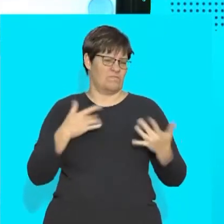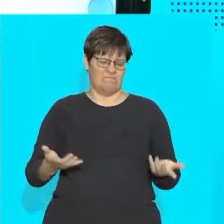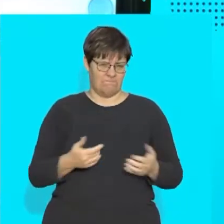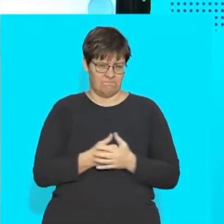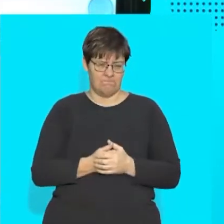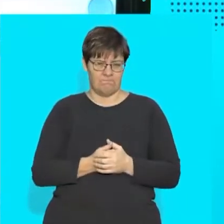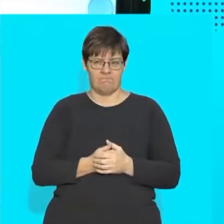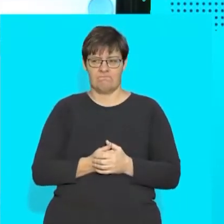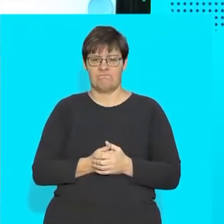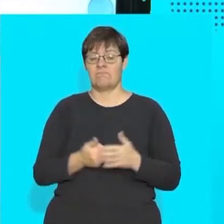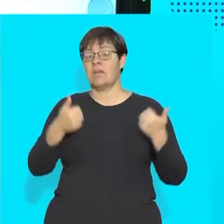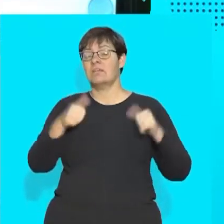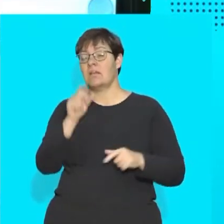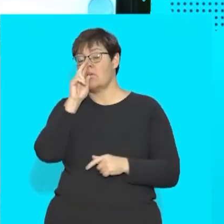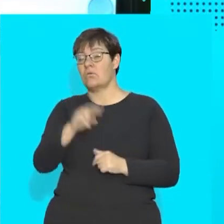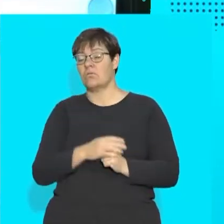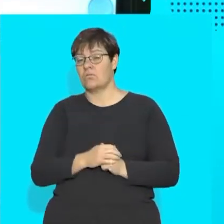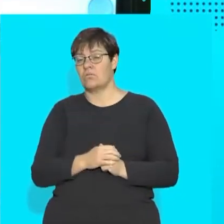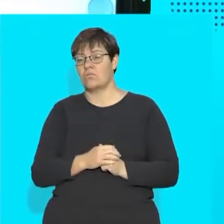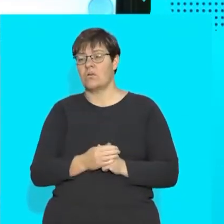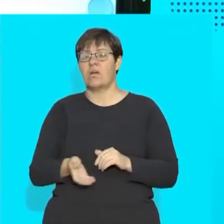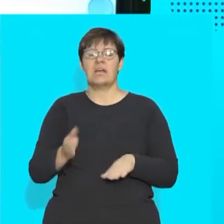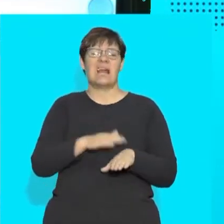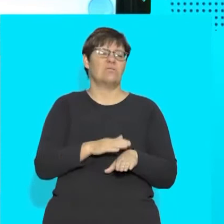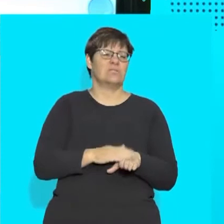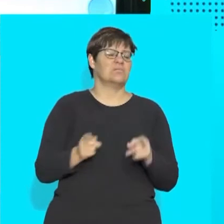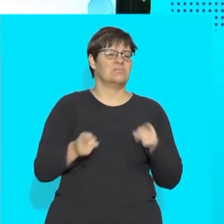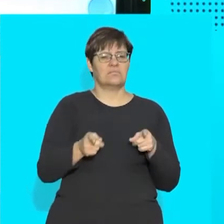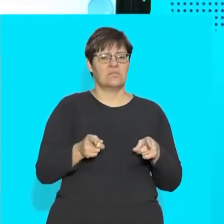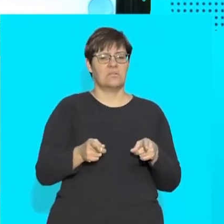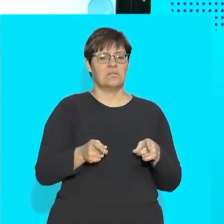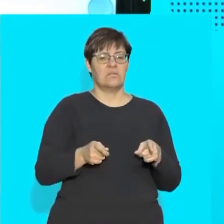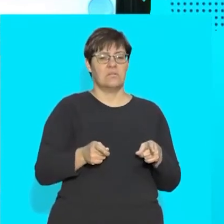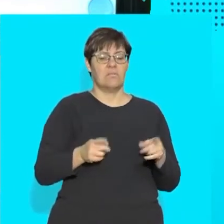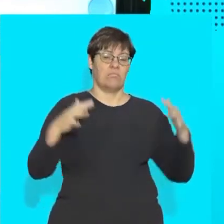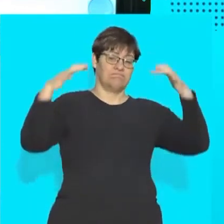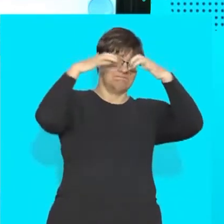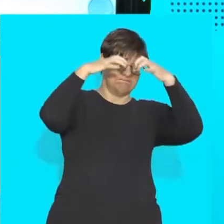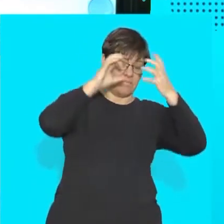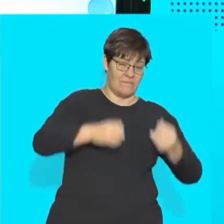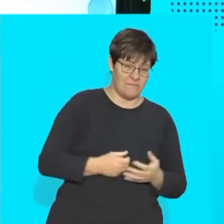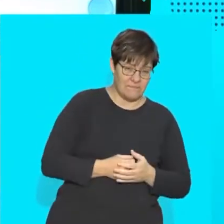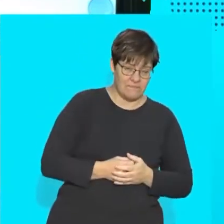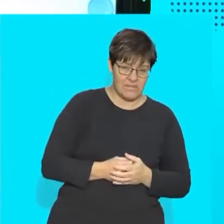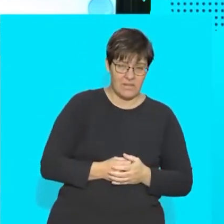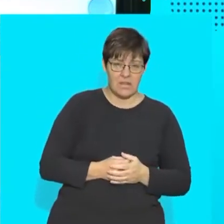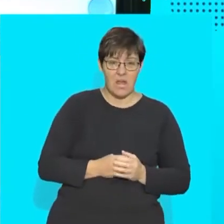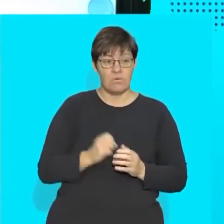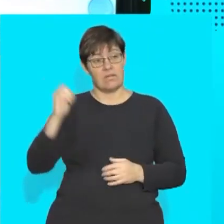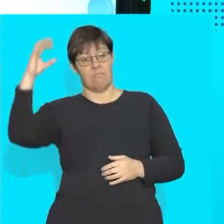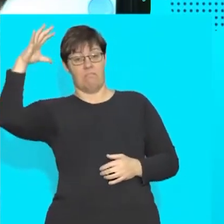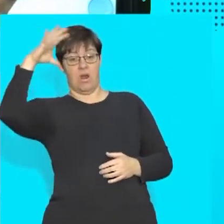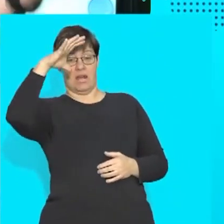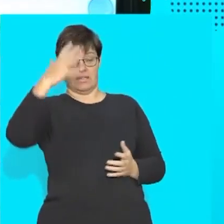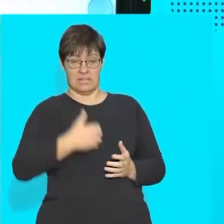about, okay? Then they've got to look at how much current's going to be produced when it's overcast. How much current is then